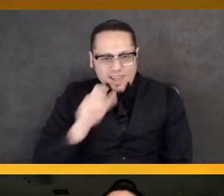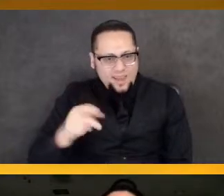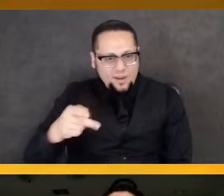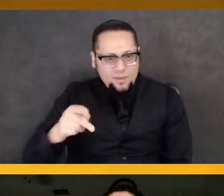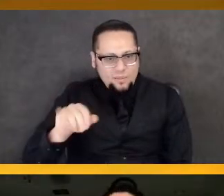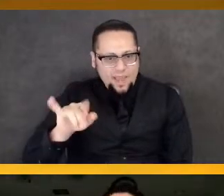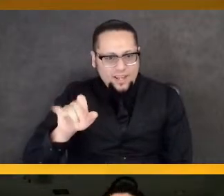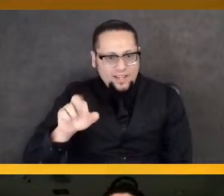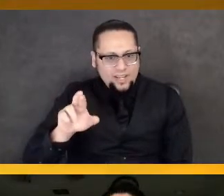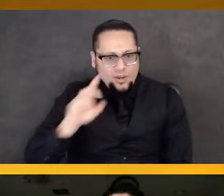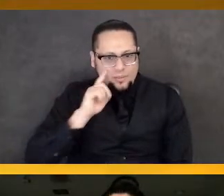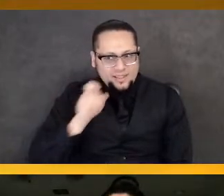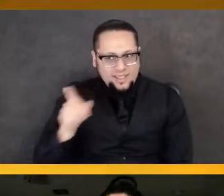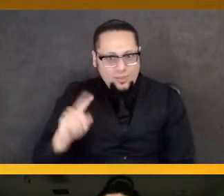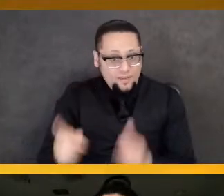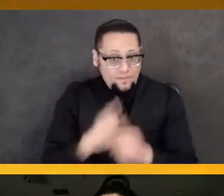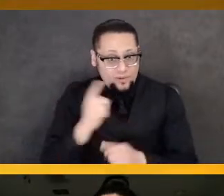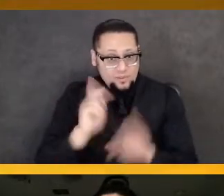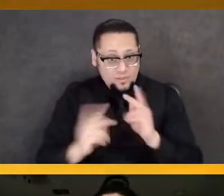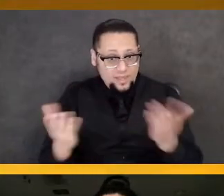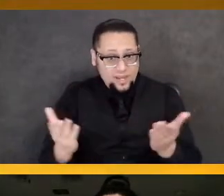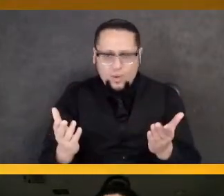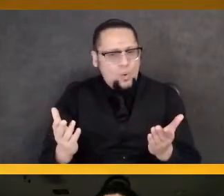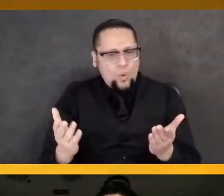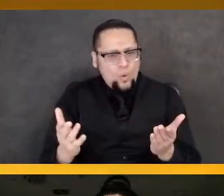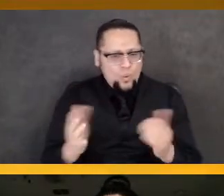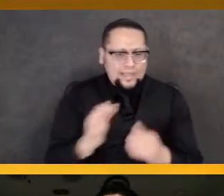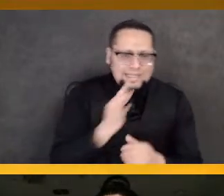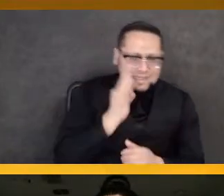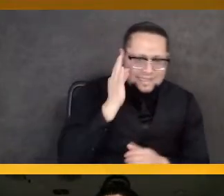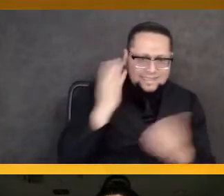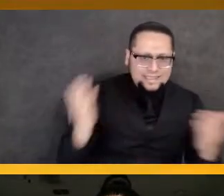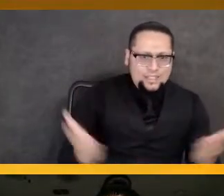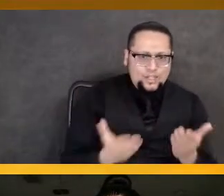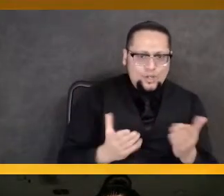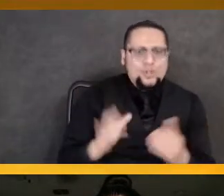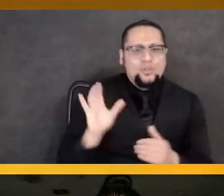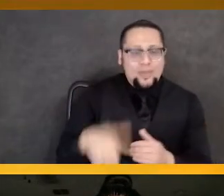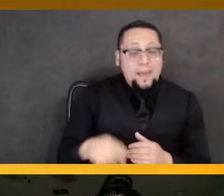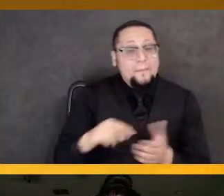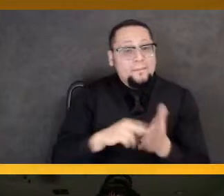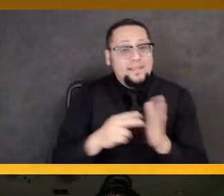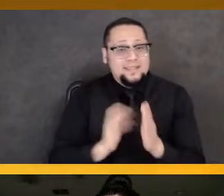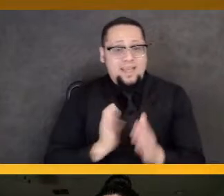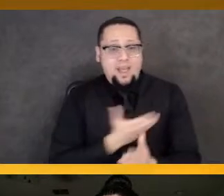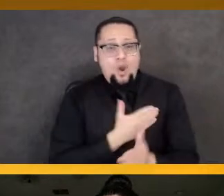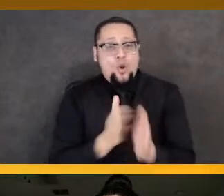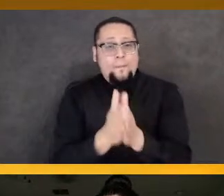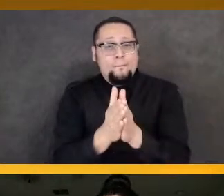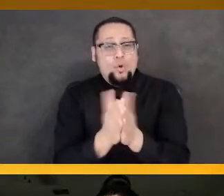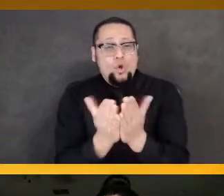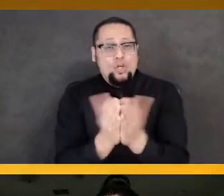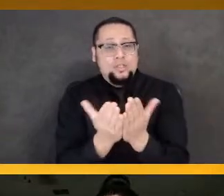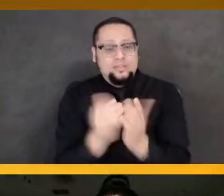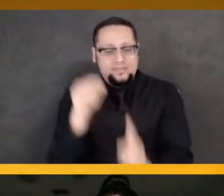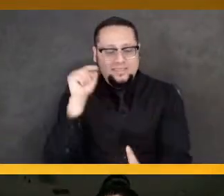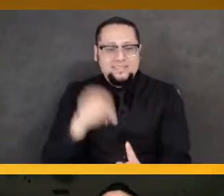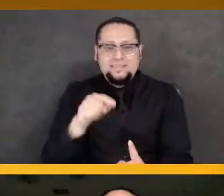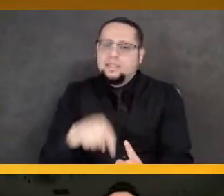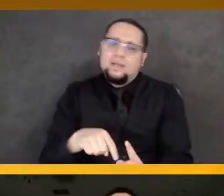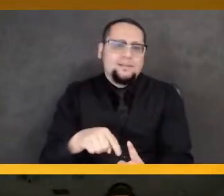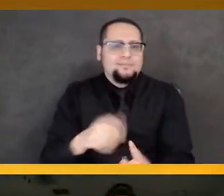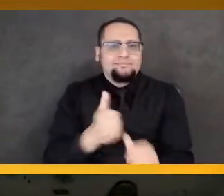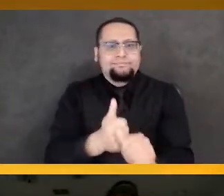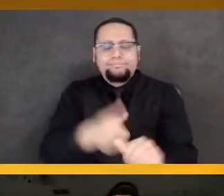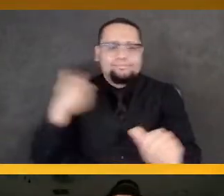the textbooks, so that's one of the pushes we have to make. The textbooks are so behind.